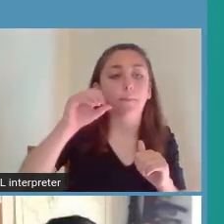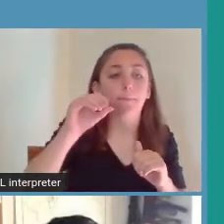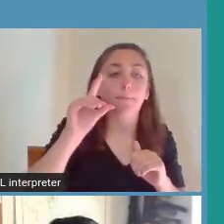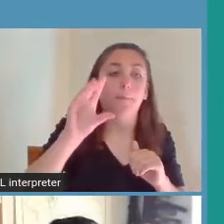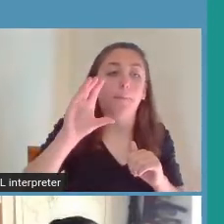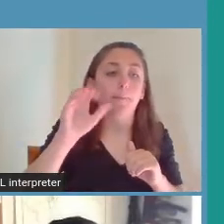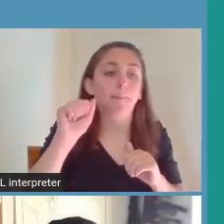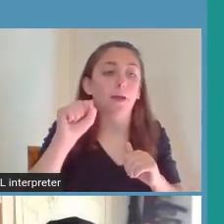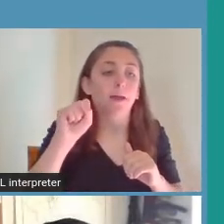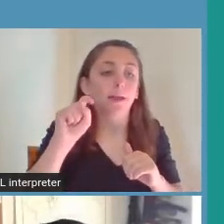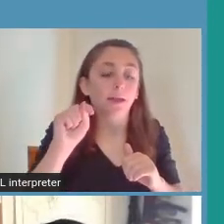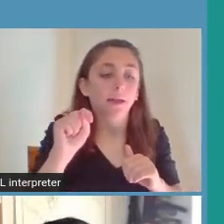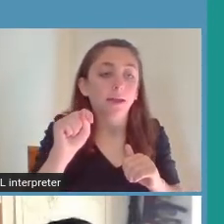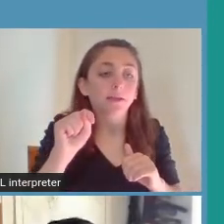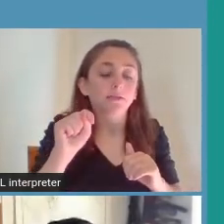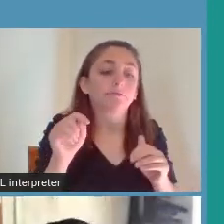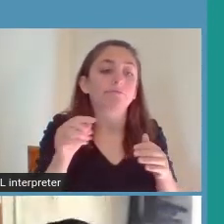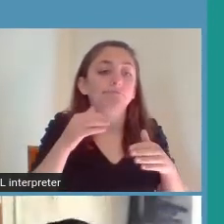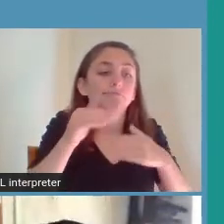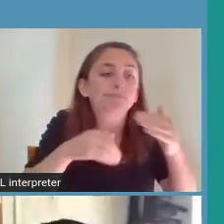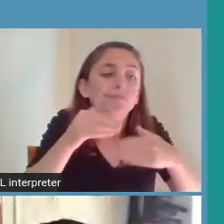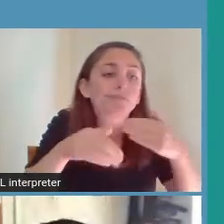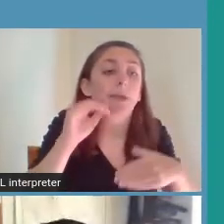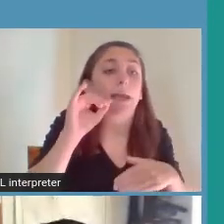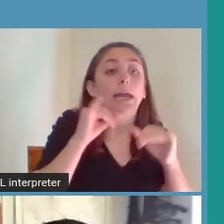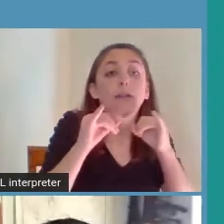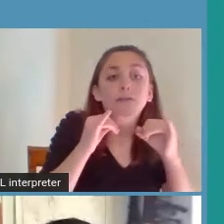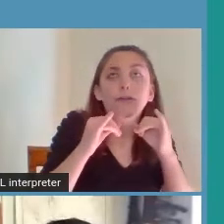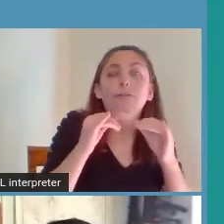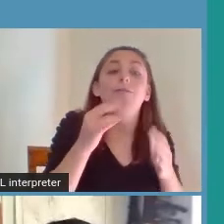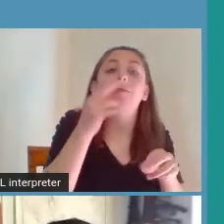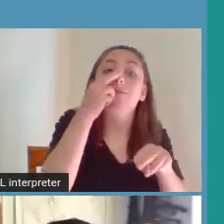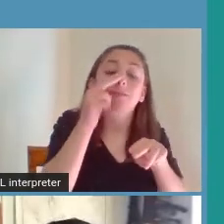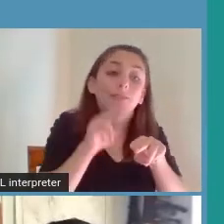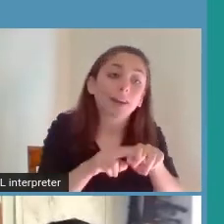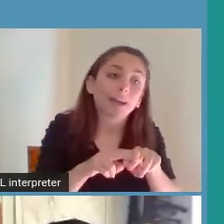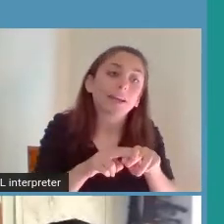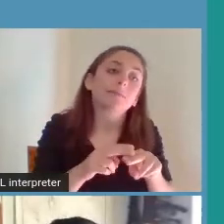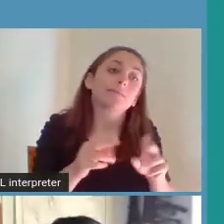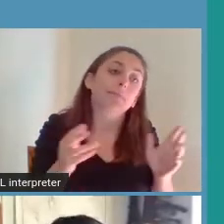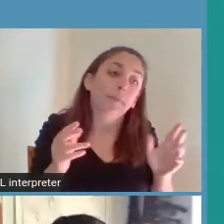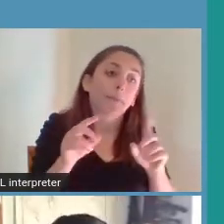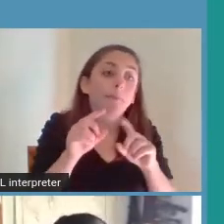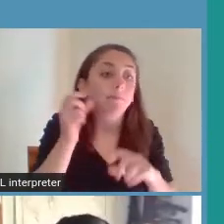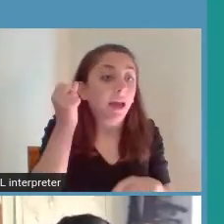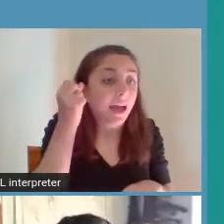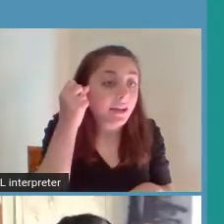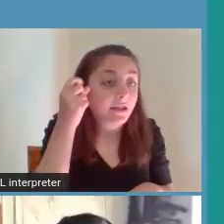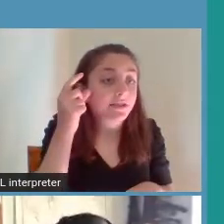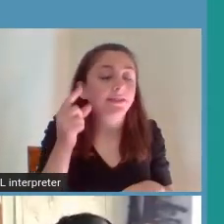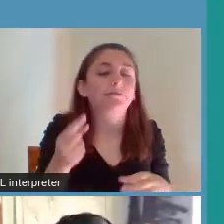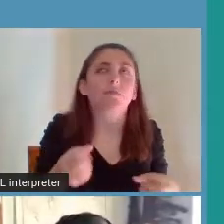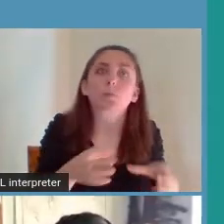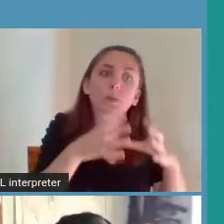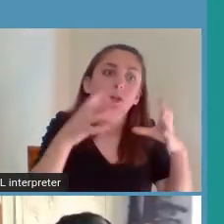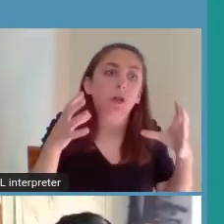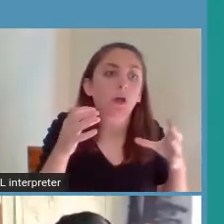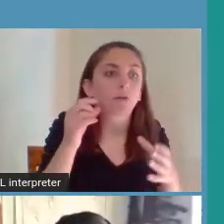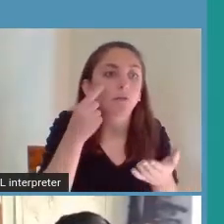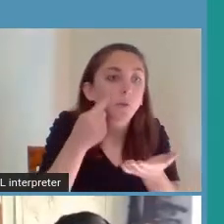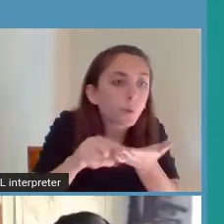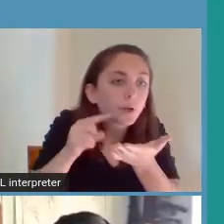While the interviewing is the fun part, and I kind of like editing, there's a lot of front-end research on deciding